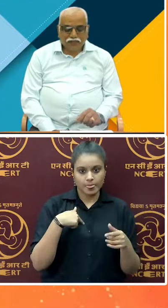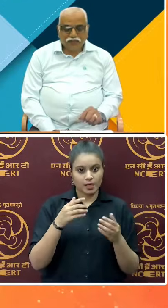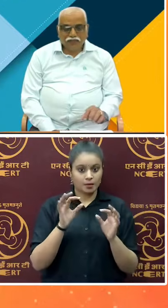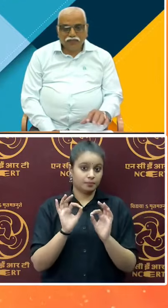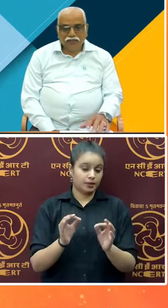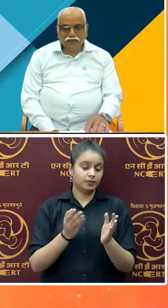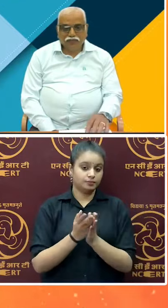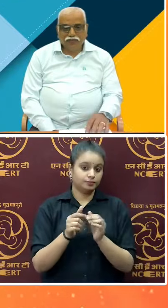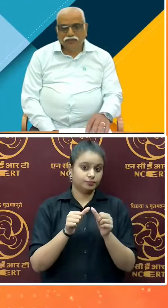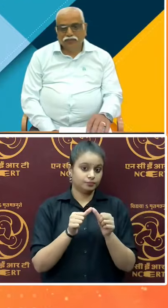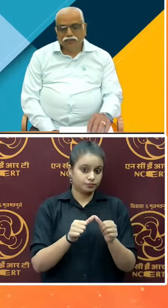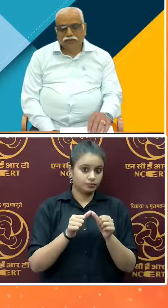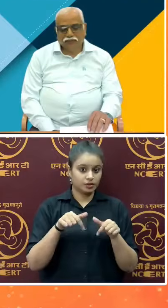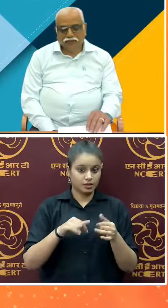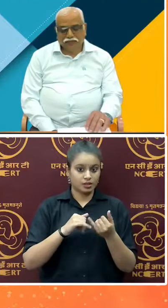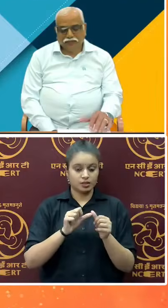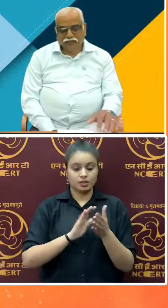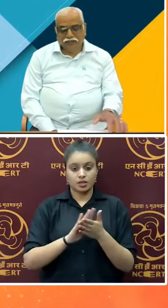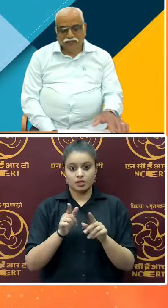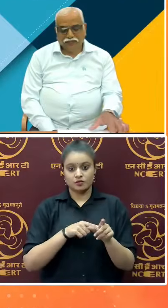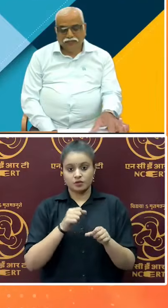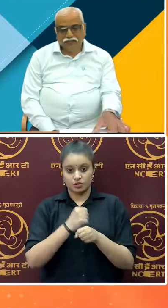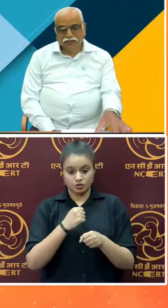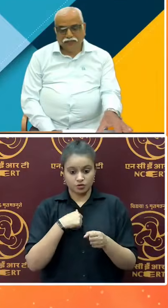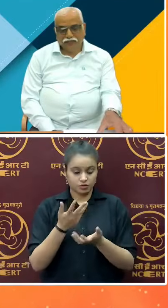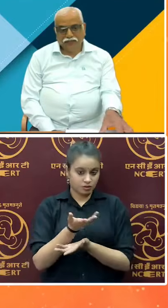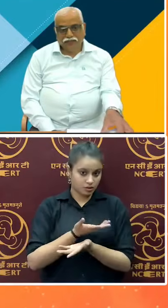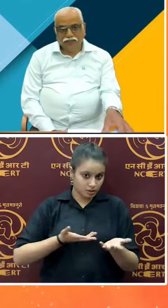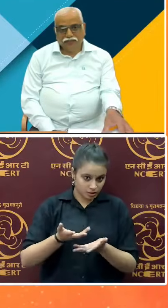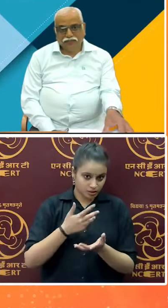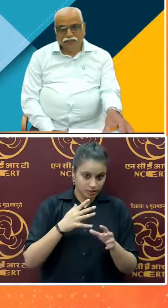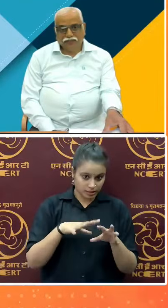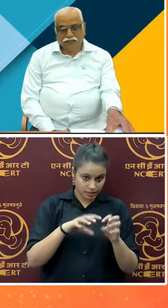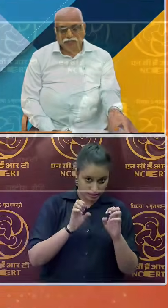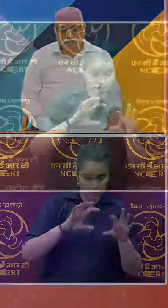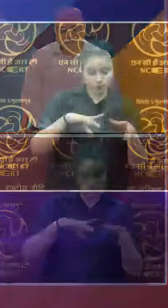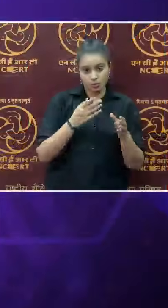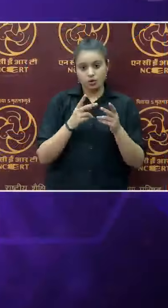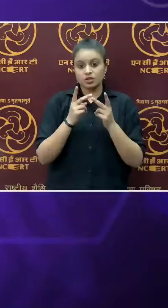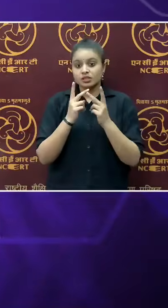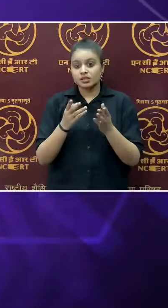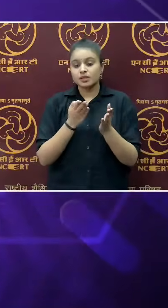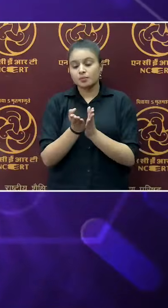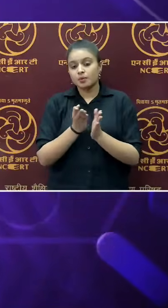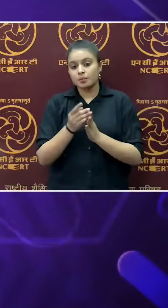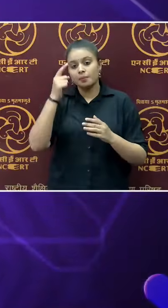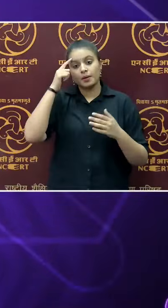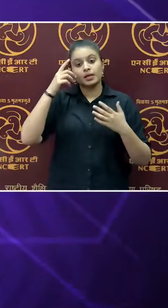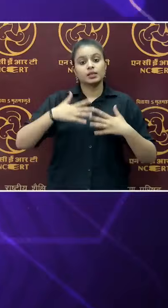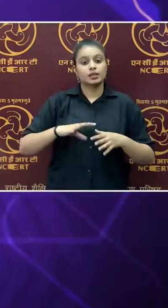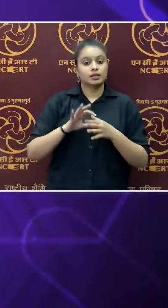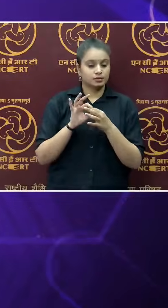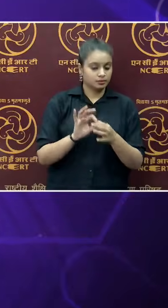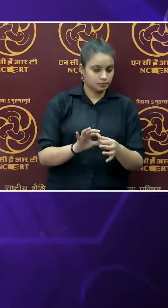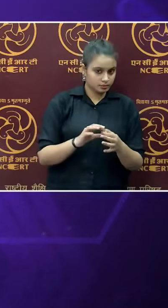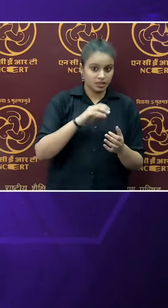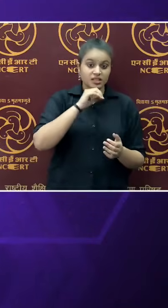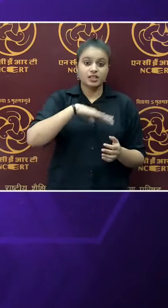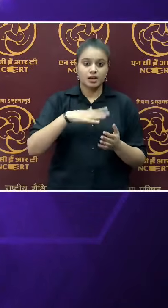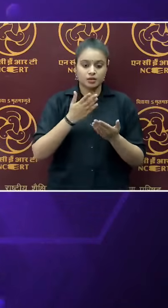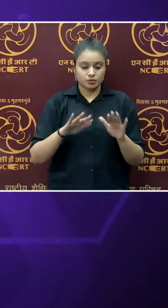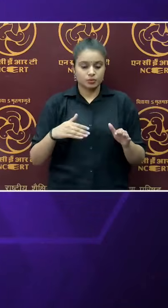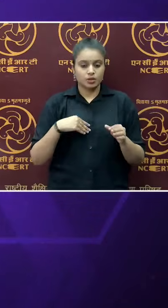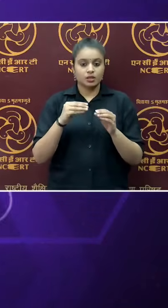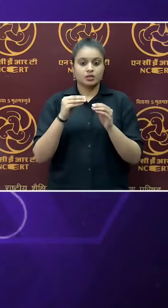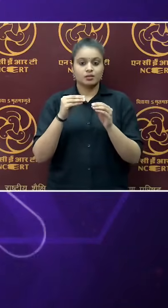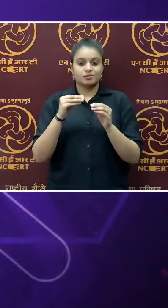insightful. In today's Sahyog session, we are discussing recognizing and addressing adolescents' mental health. So, Dr. Bharathi,